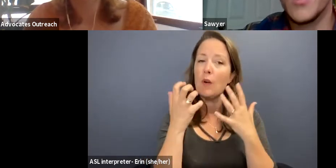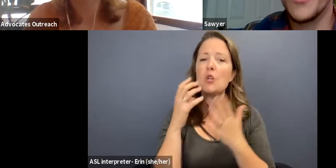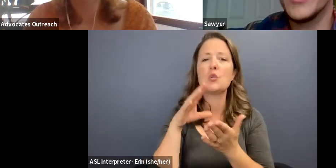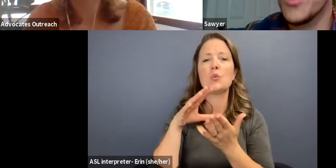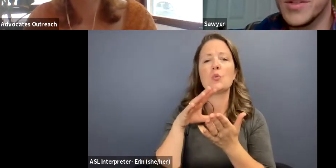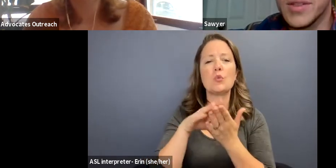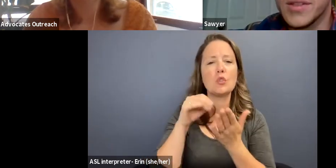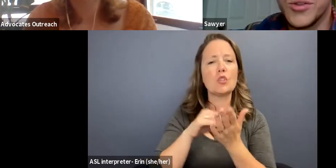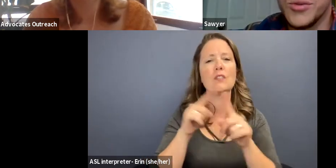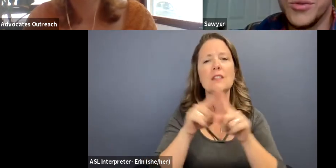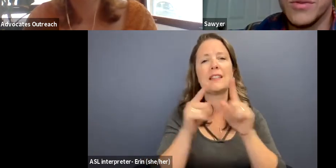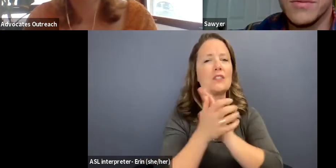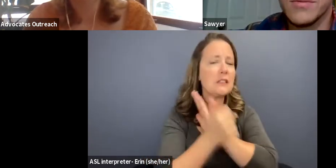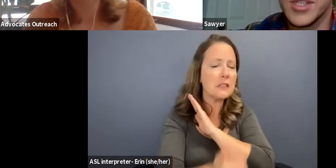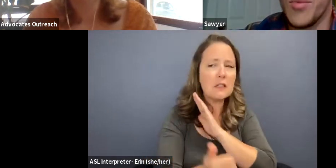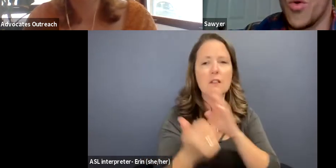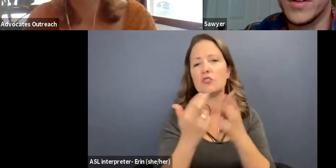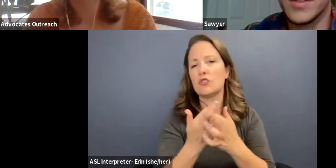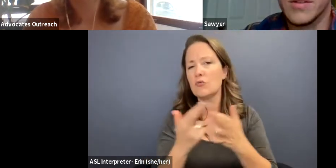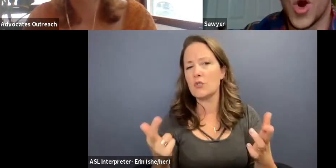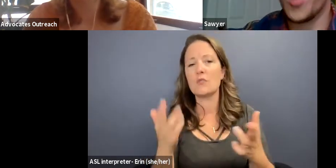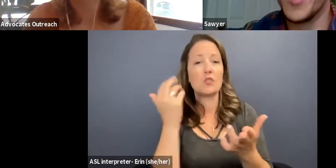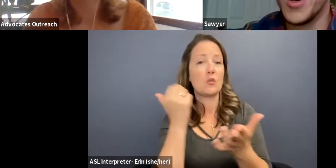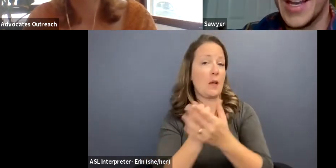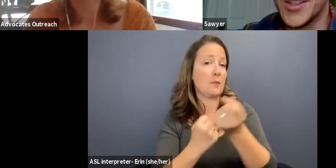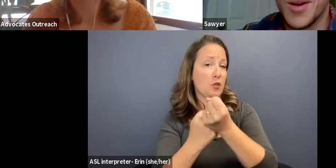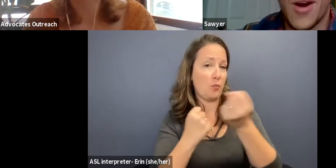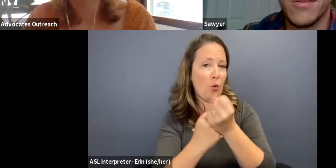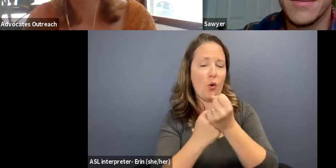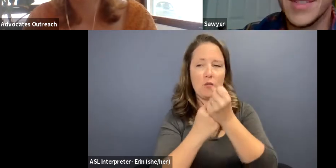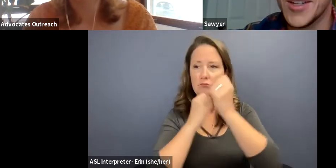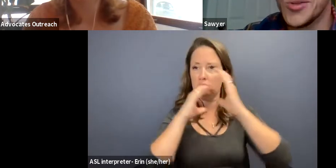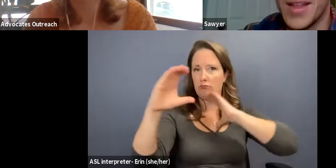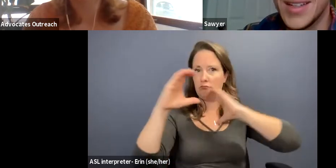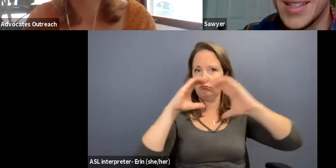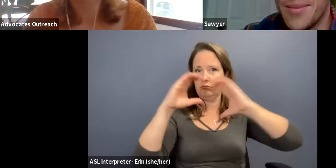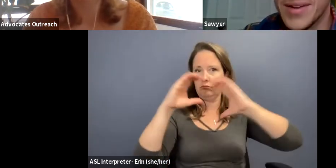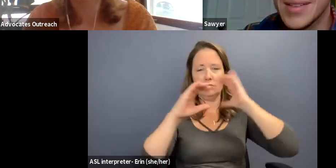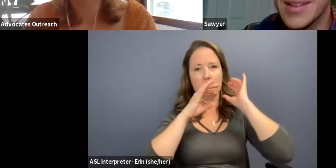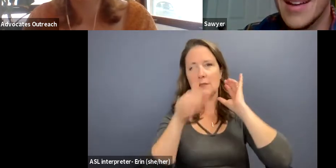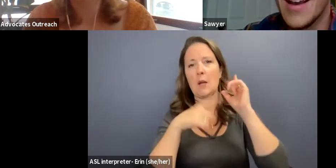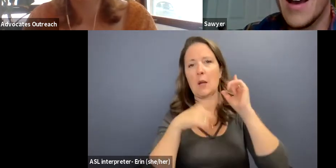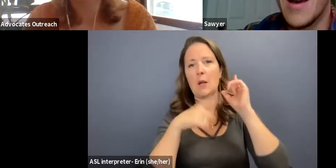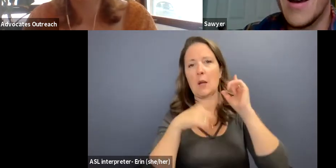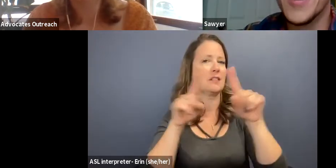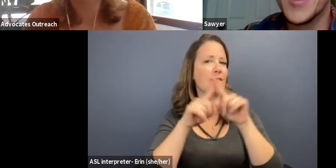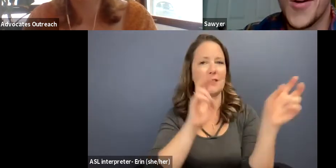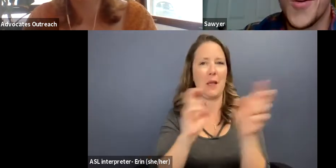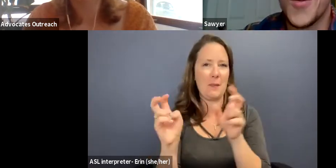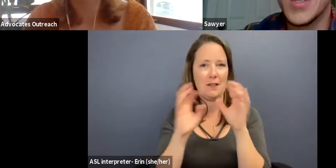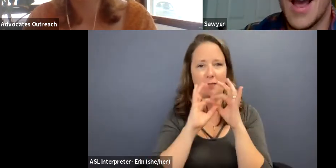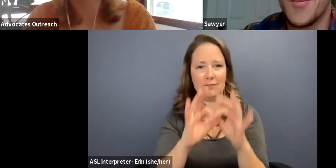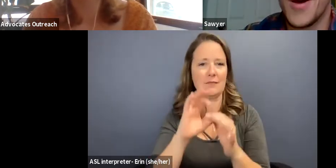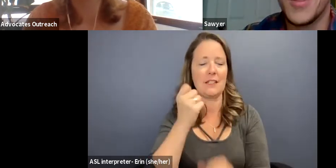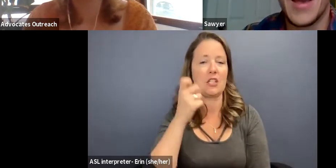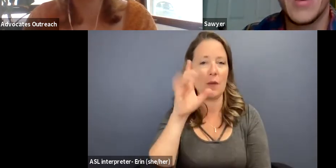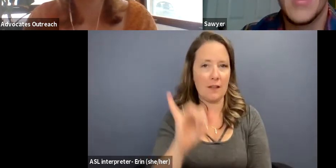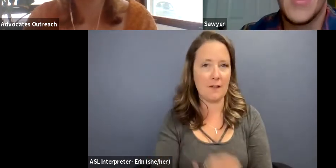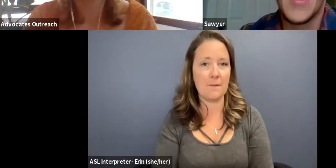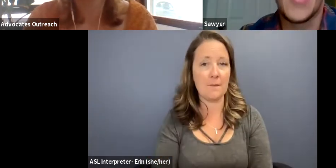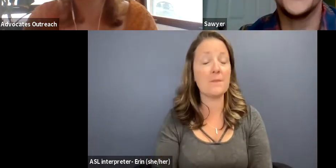that for our purposes today, we're going to give folks a chance to identify values